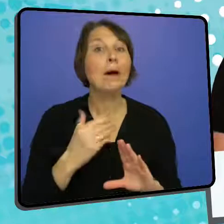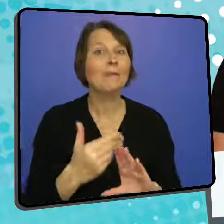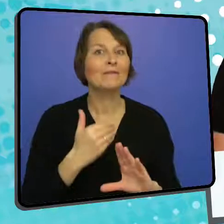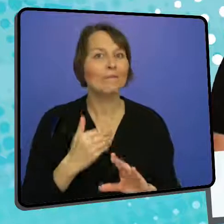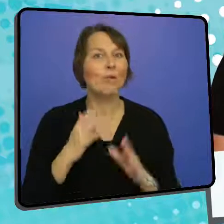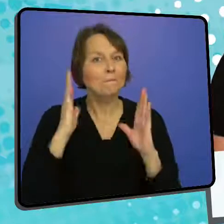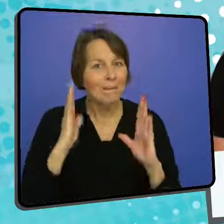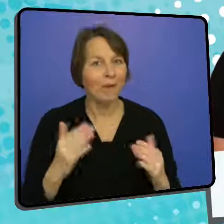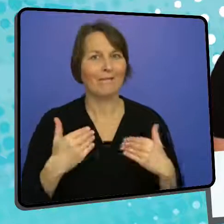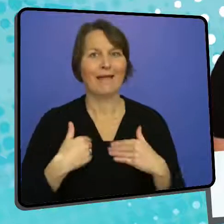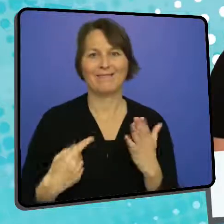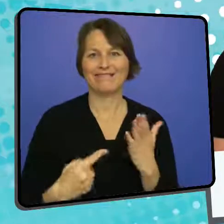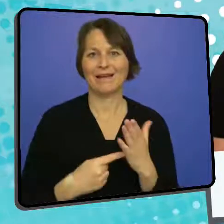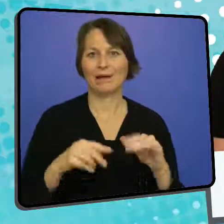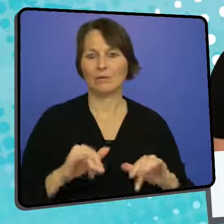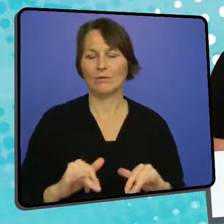journey.